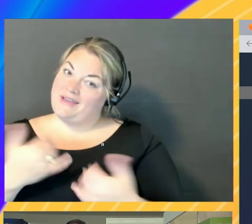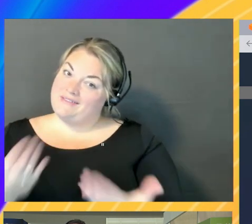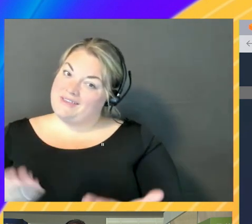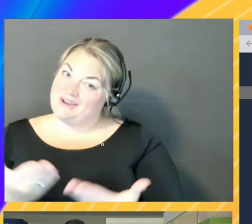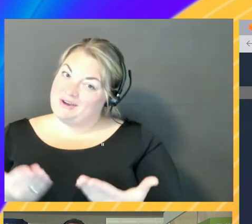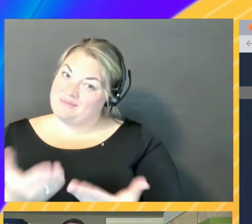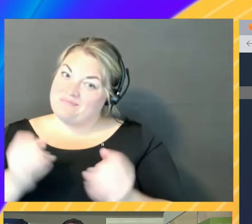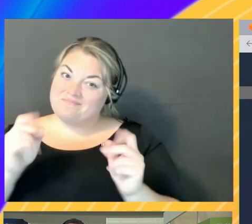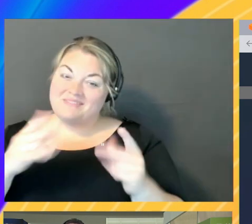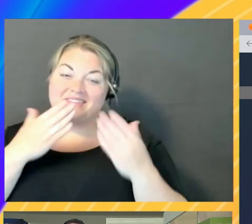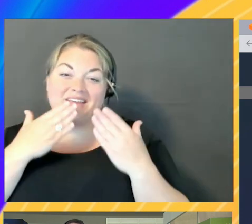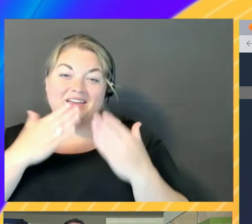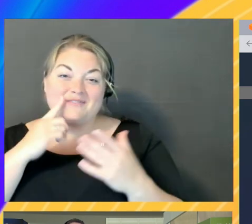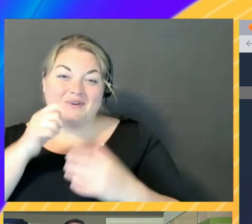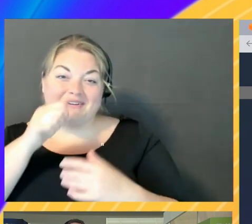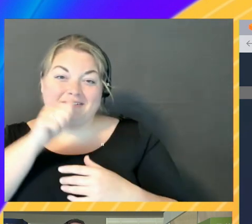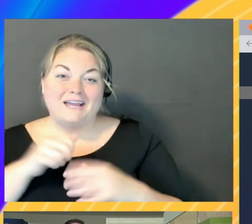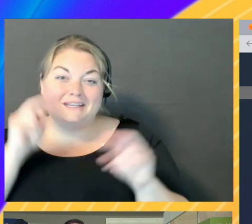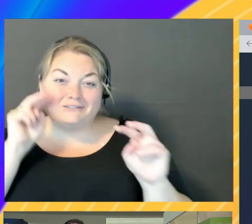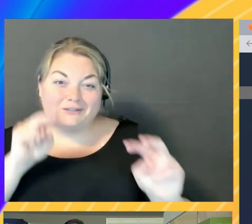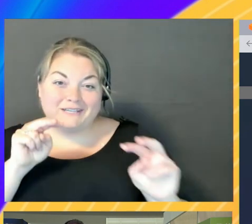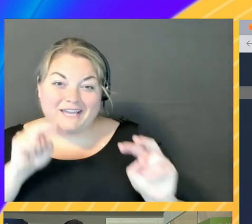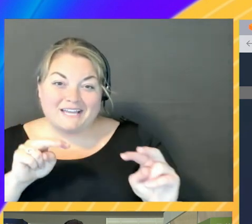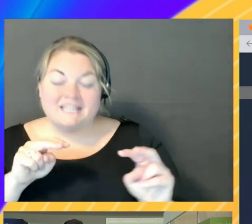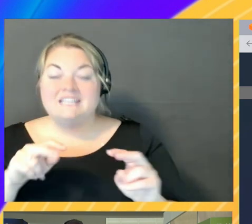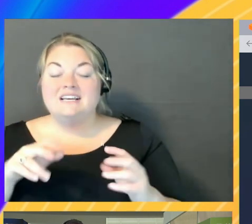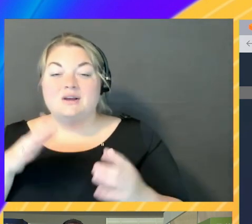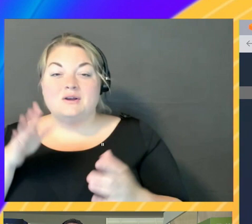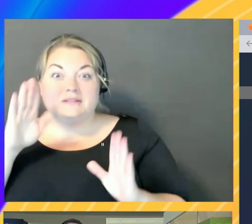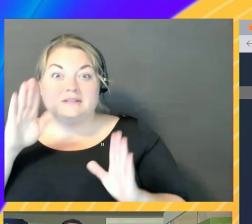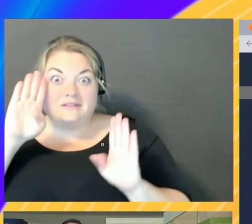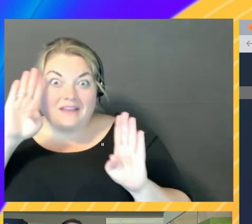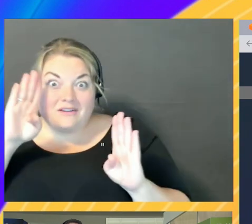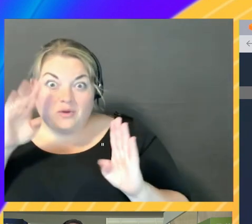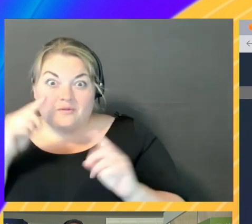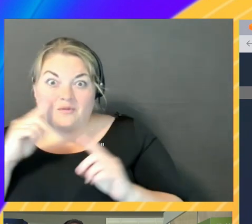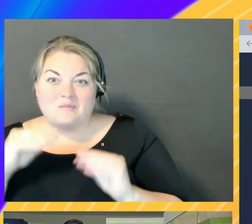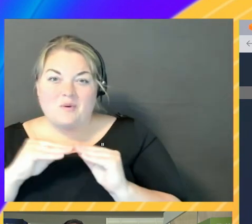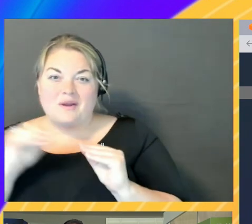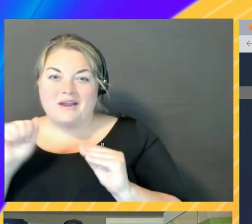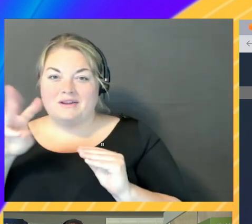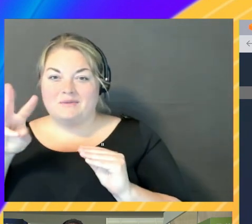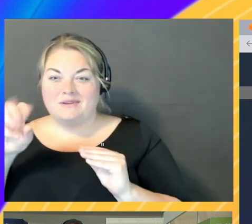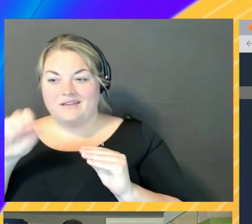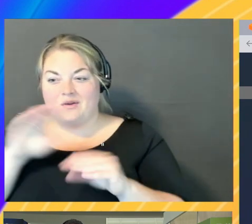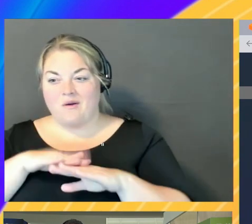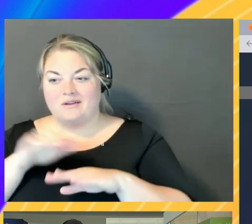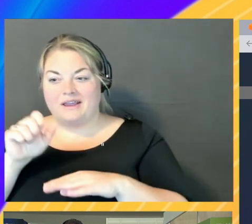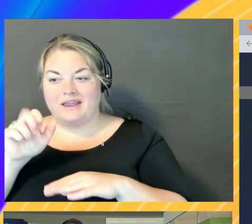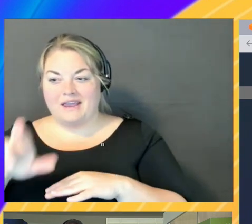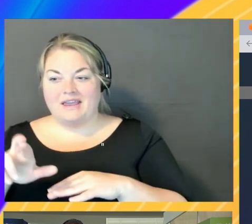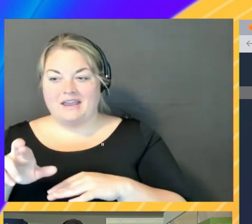much for tuning in. Stay tuned for more from AWS On Air live at the AWS Summit in Washington, D.C.